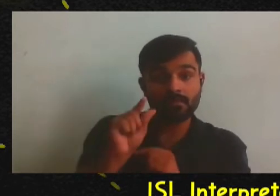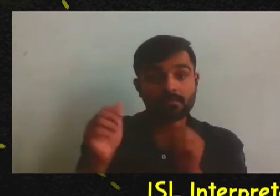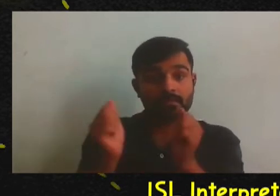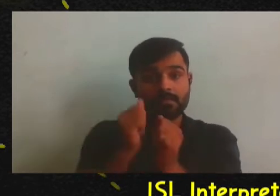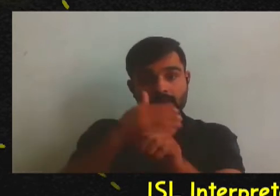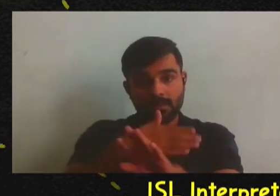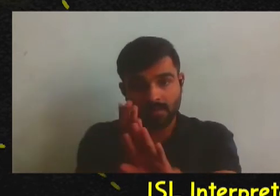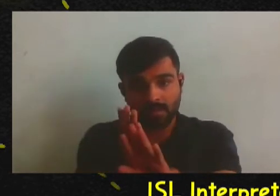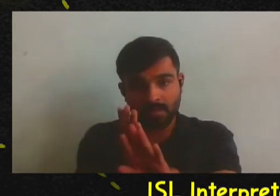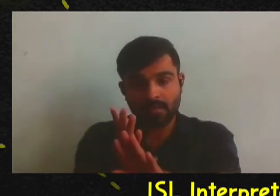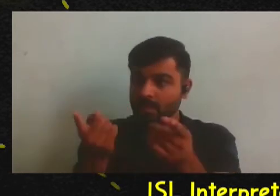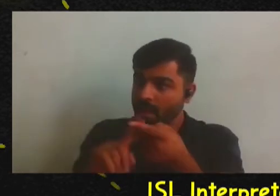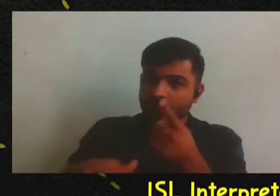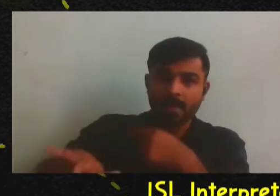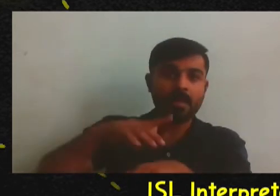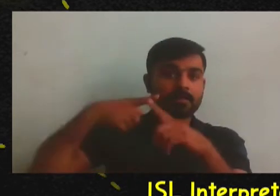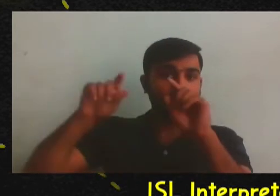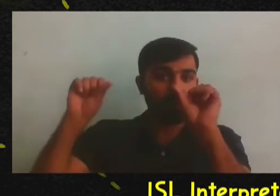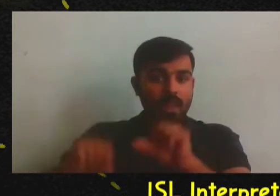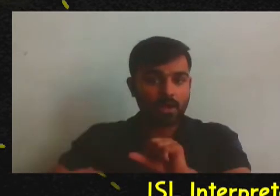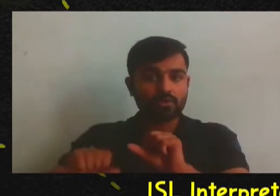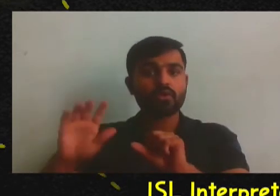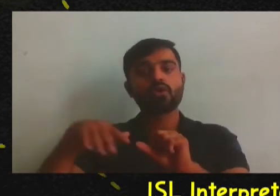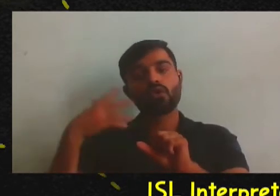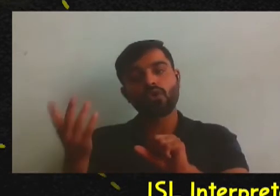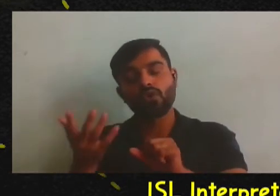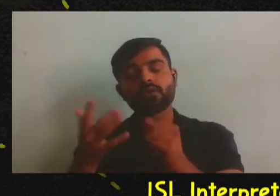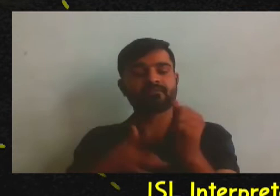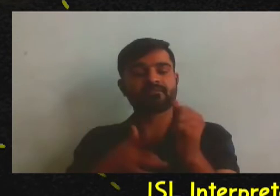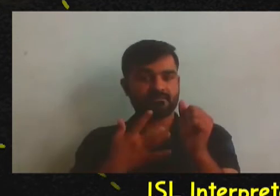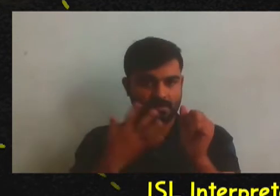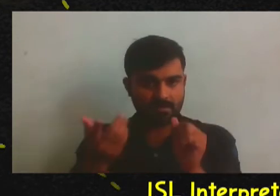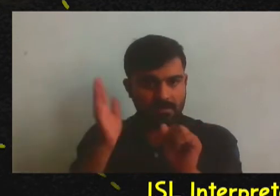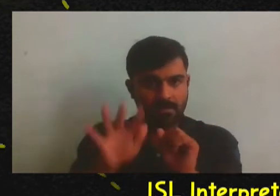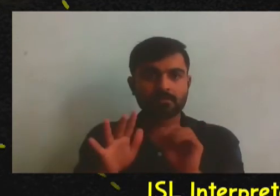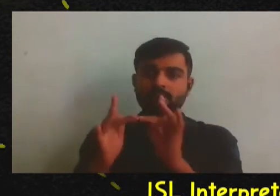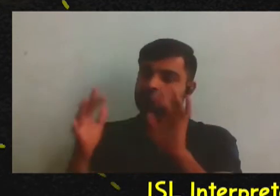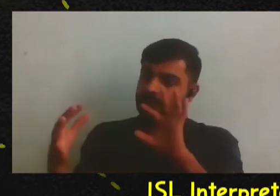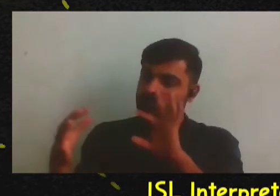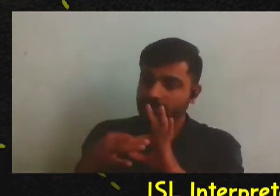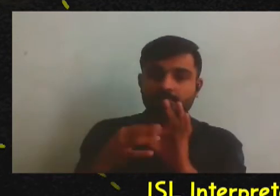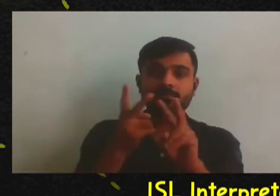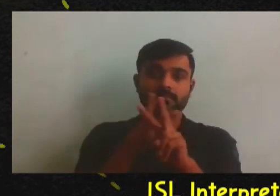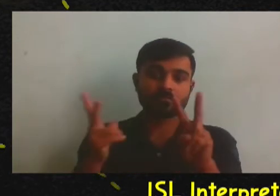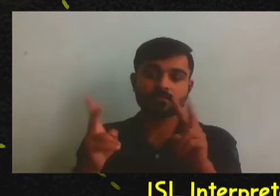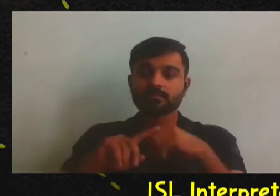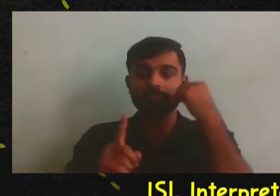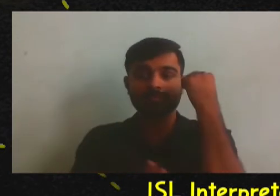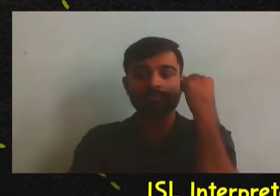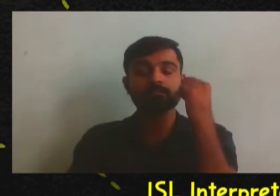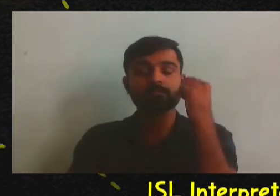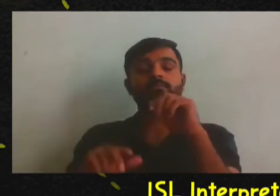to the crisis itself, or because they feel they have reached a kind of, the last straw on the camel's